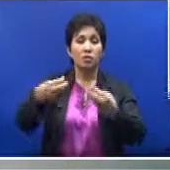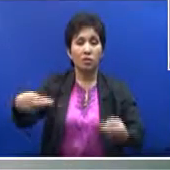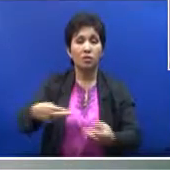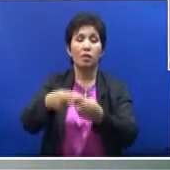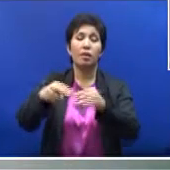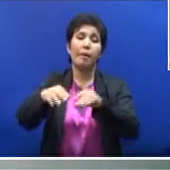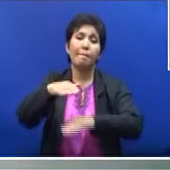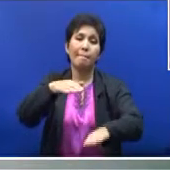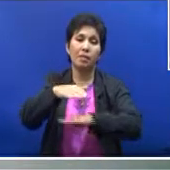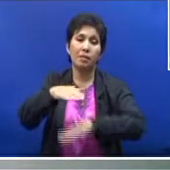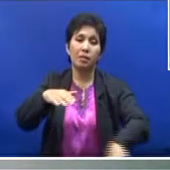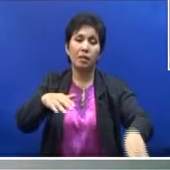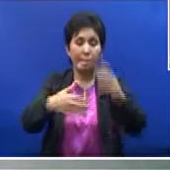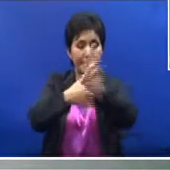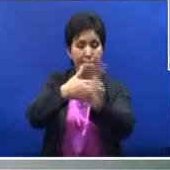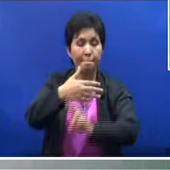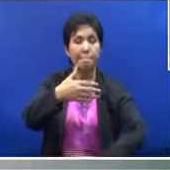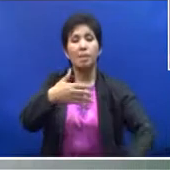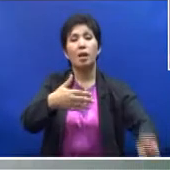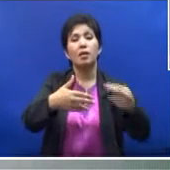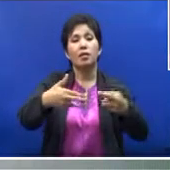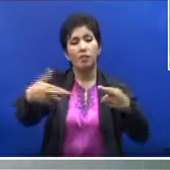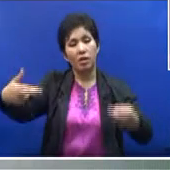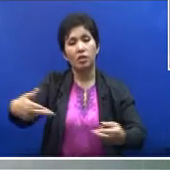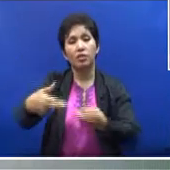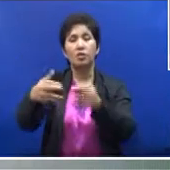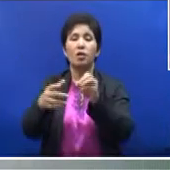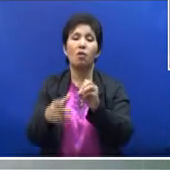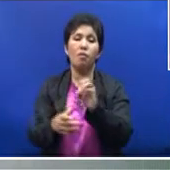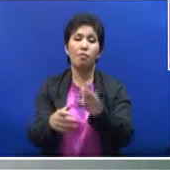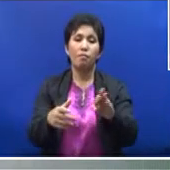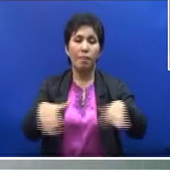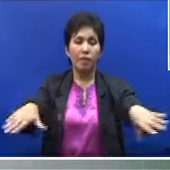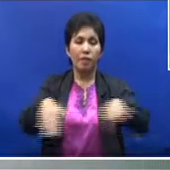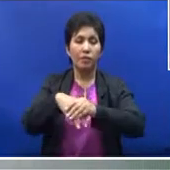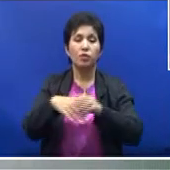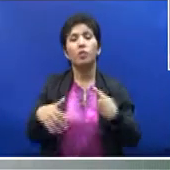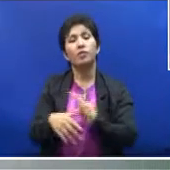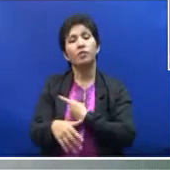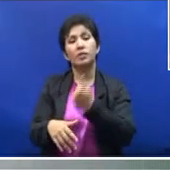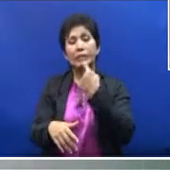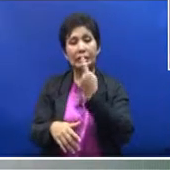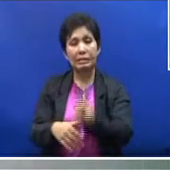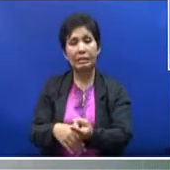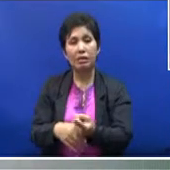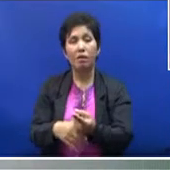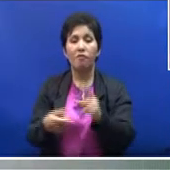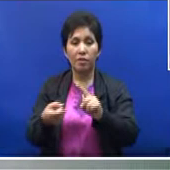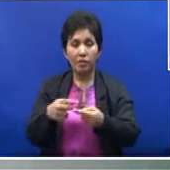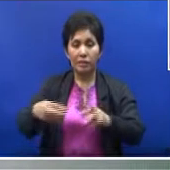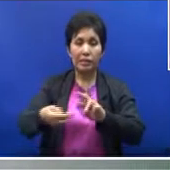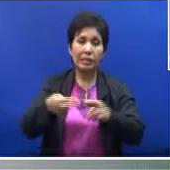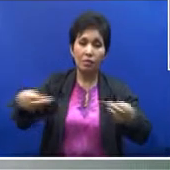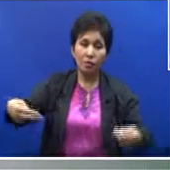based on it's either blood relations or marriage. Okay, and we have understood just now, kinship systems are